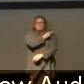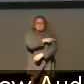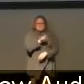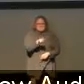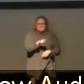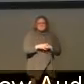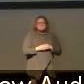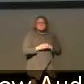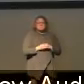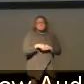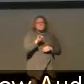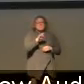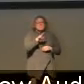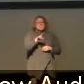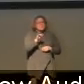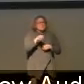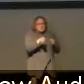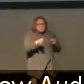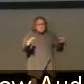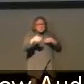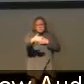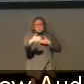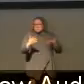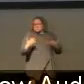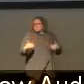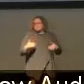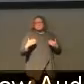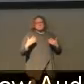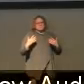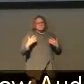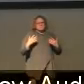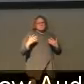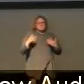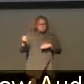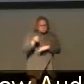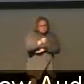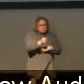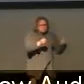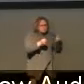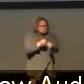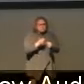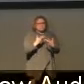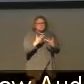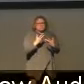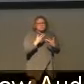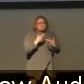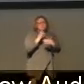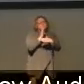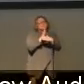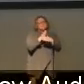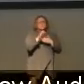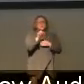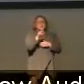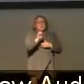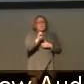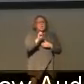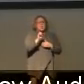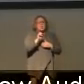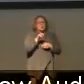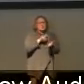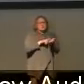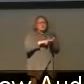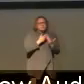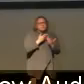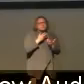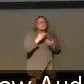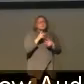ICUs, with that expansion, we needed to put moderate care nurses into the model, and then they got pulled out of our